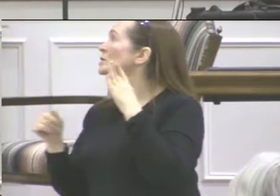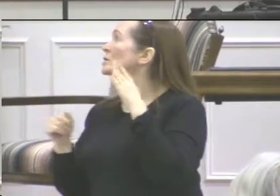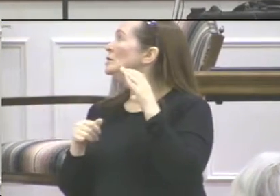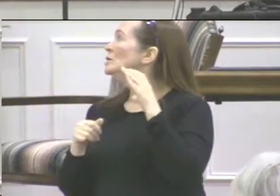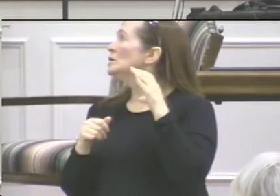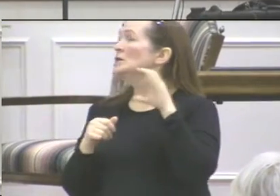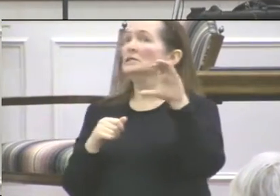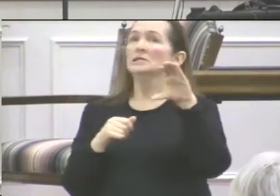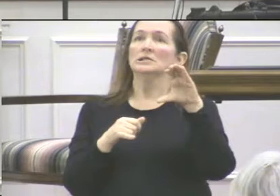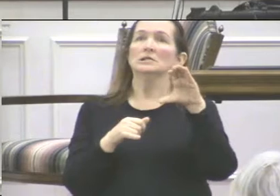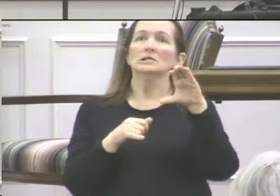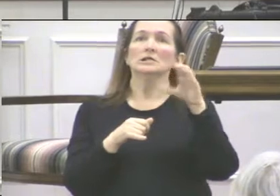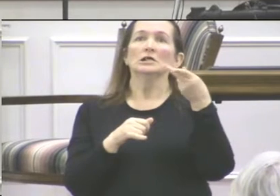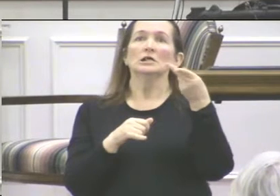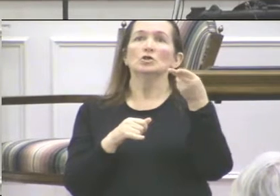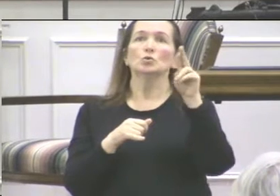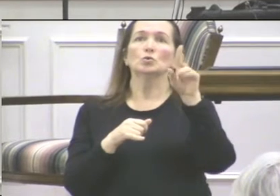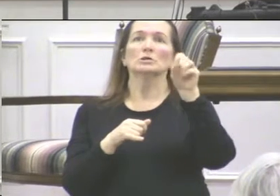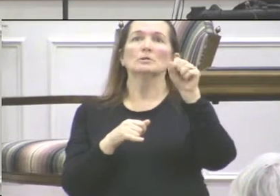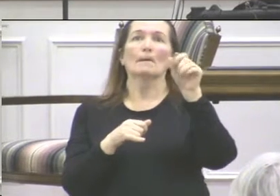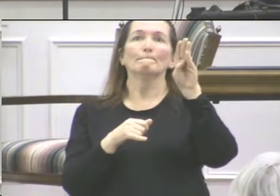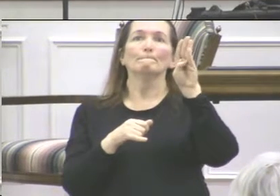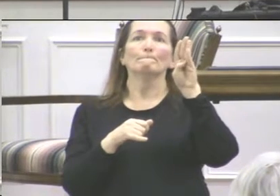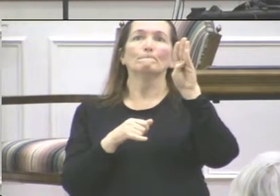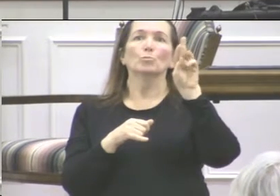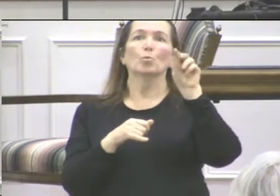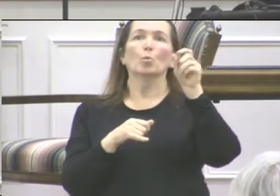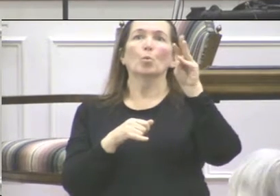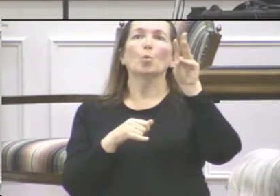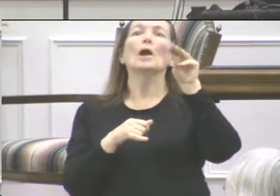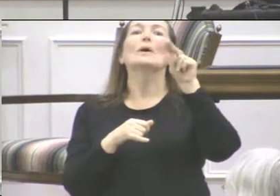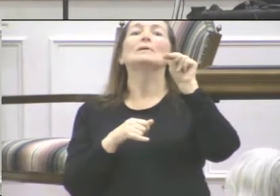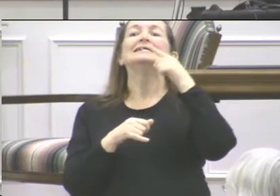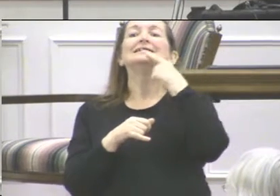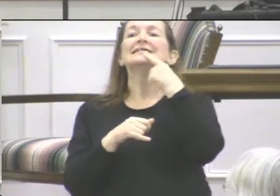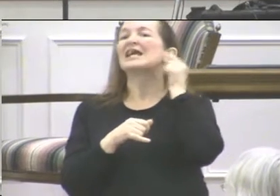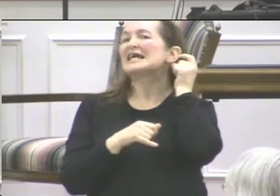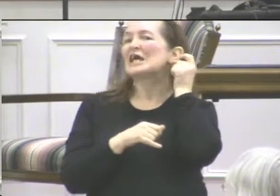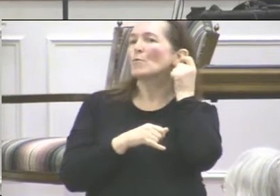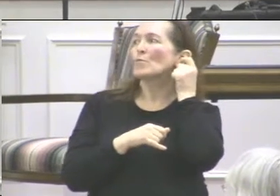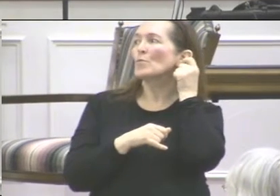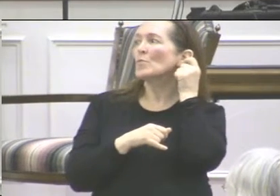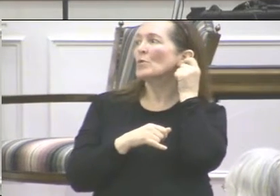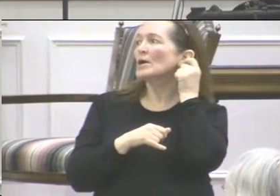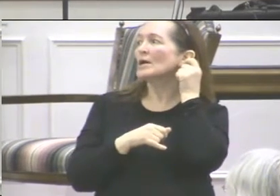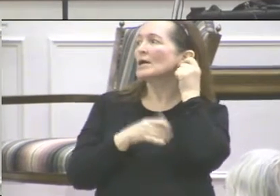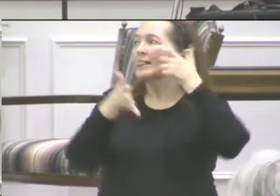that there was an earring found in the back. And if you are missing an earring,